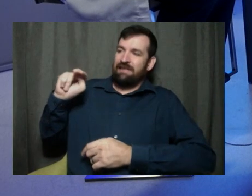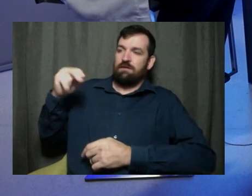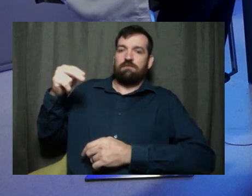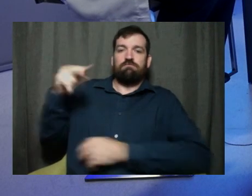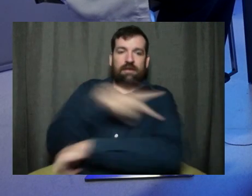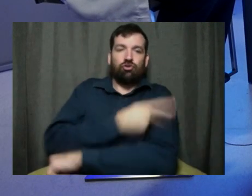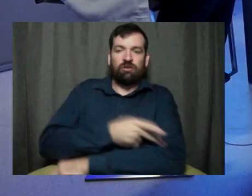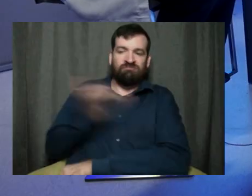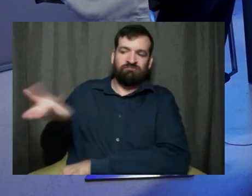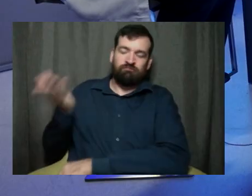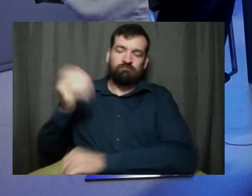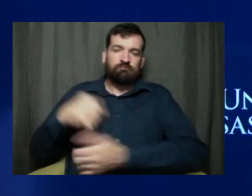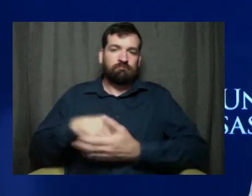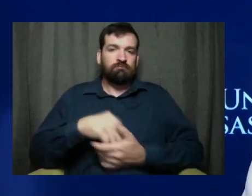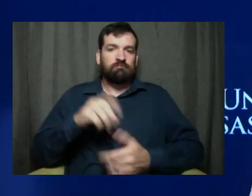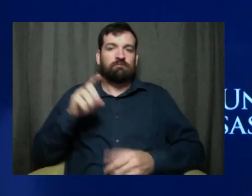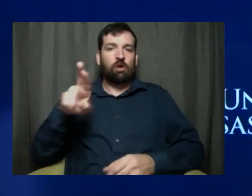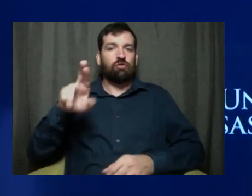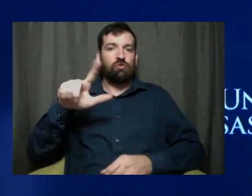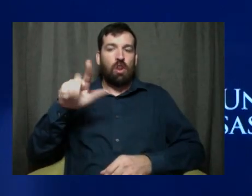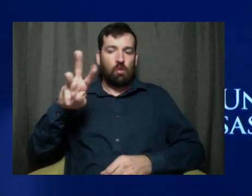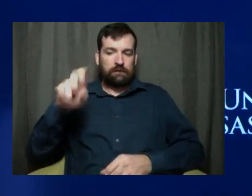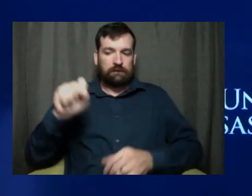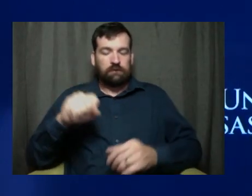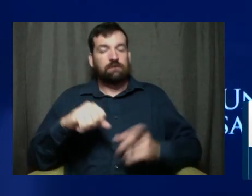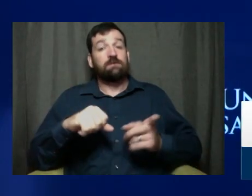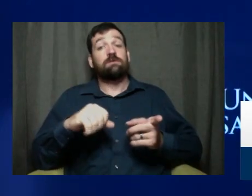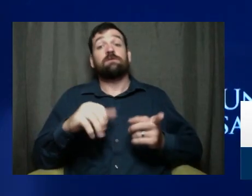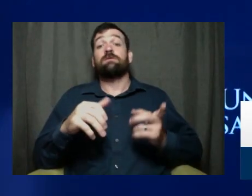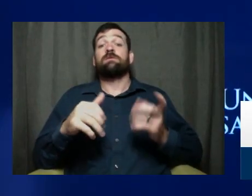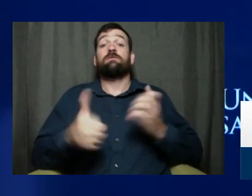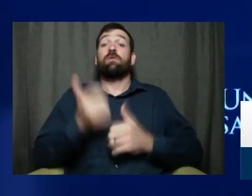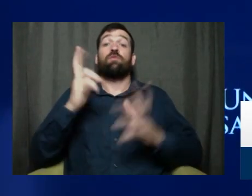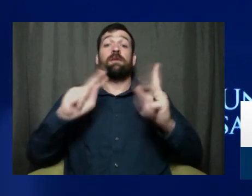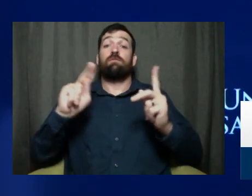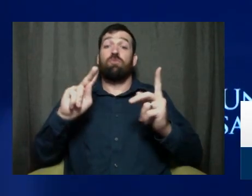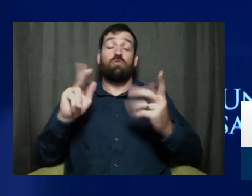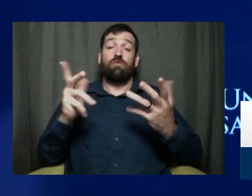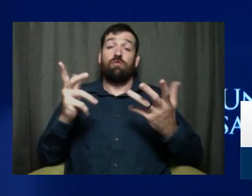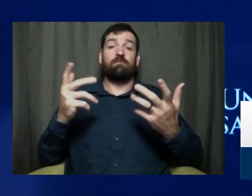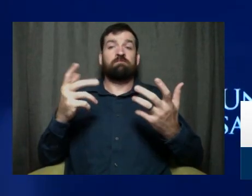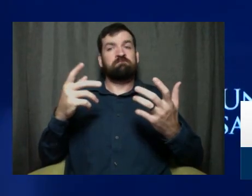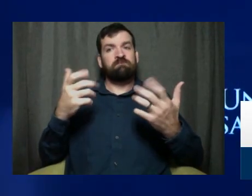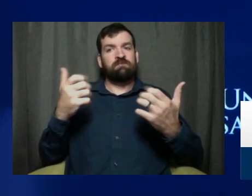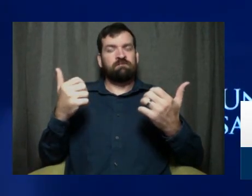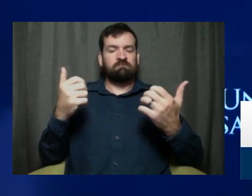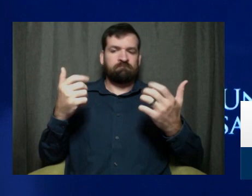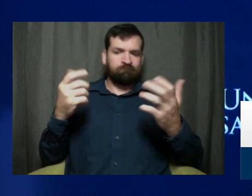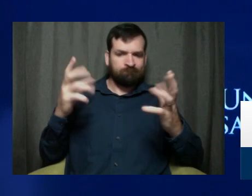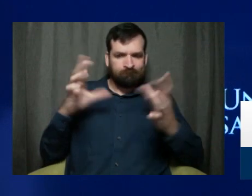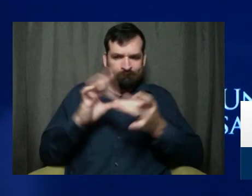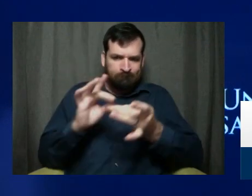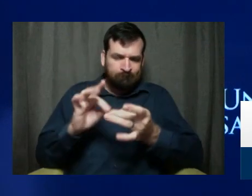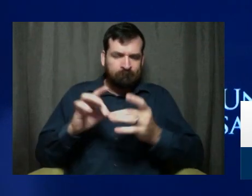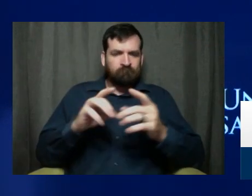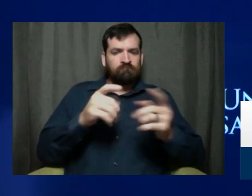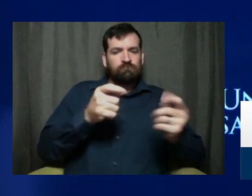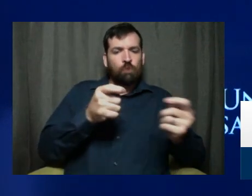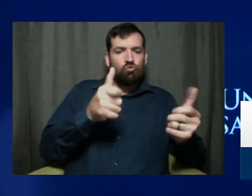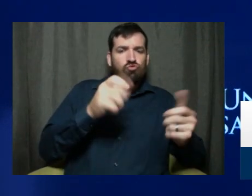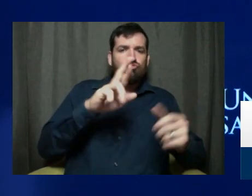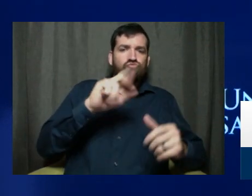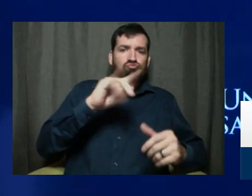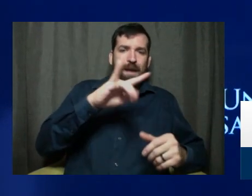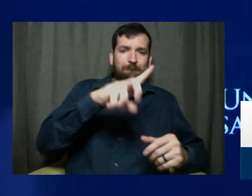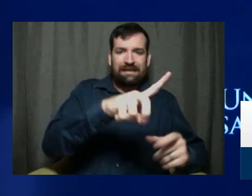what, as most people who, even if you're not in medicine, you've started to hear all the differences between rapid testing and other versions